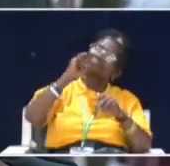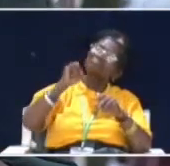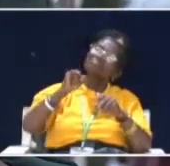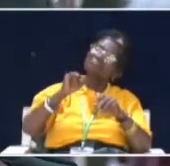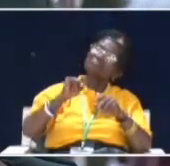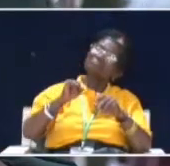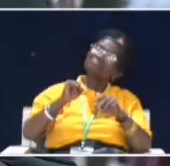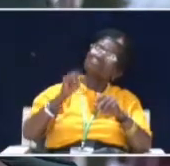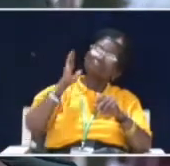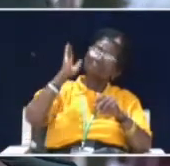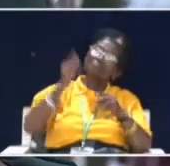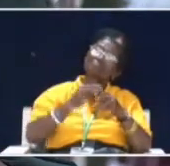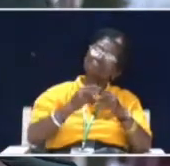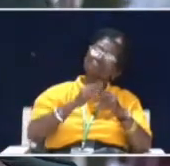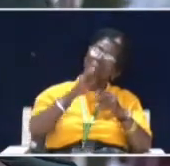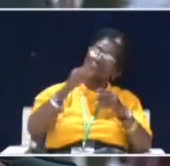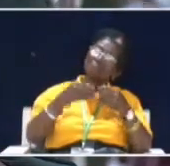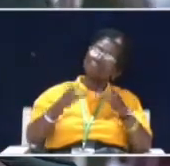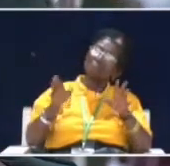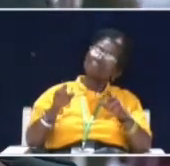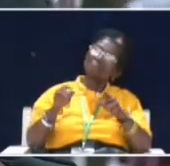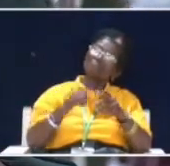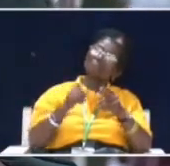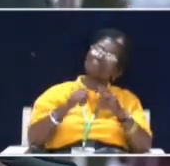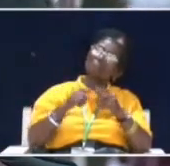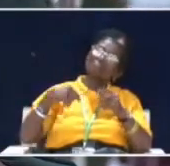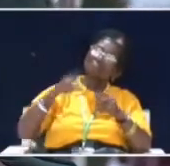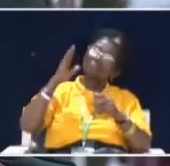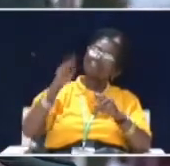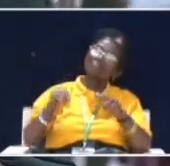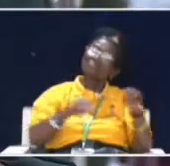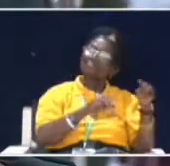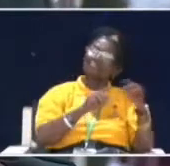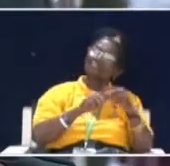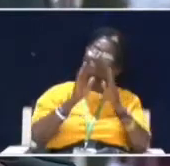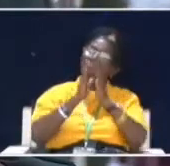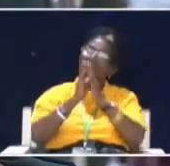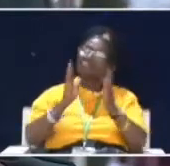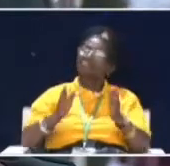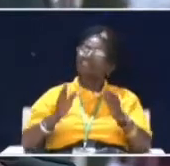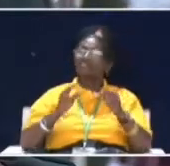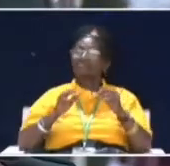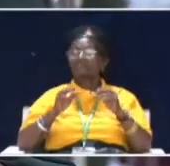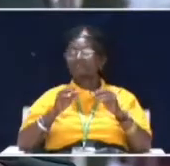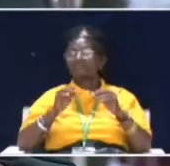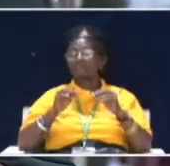prayer. Nítorí pé a ò ní pẹ́ lọ sí ìpele ti àdúrà nísinsìnyí.